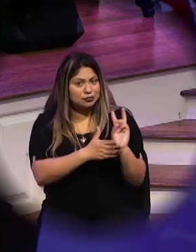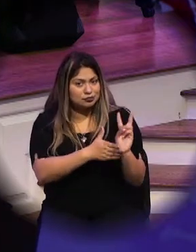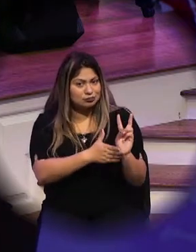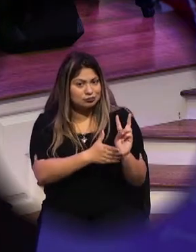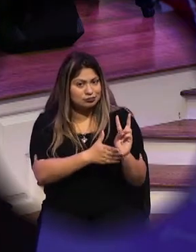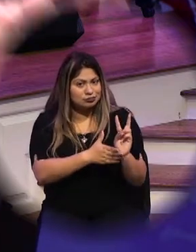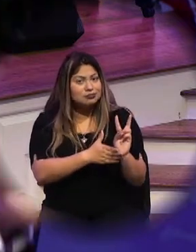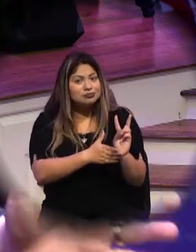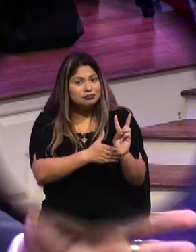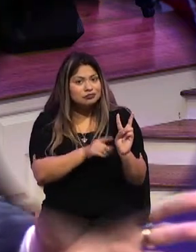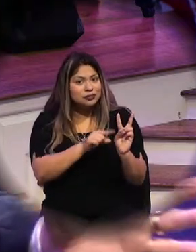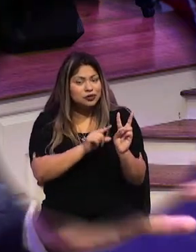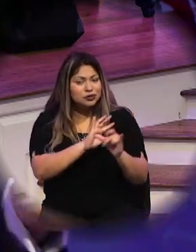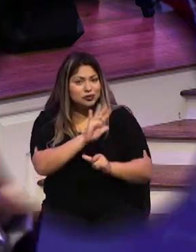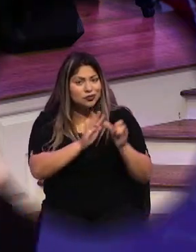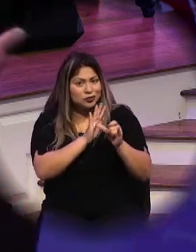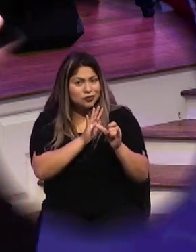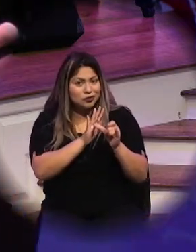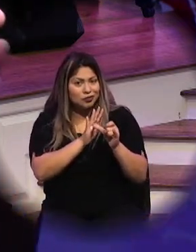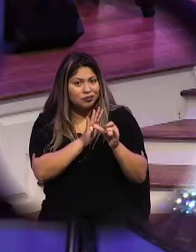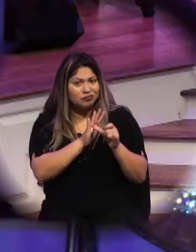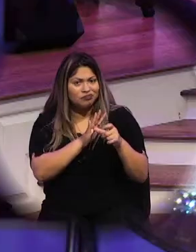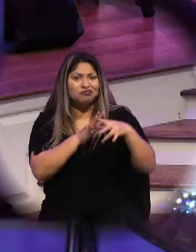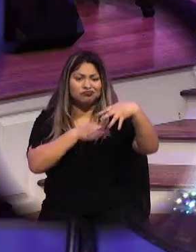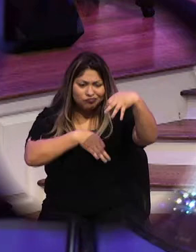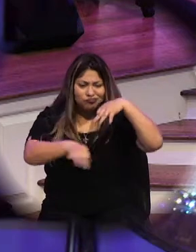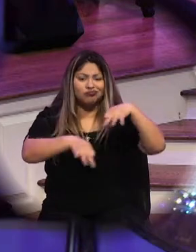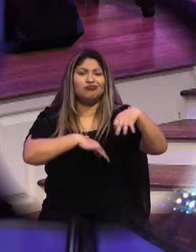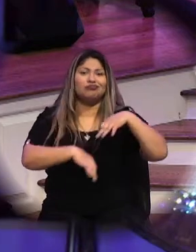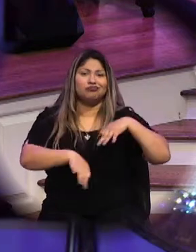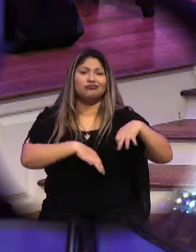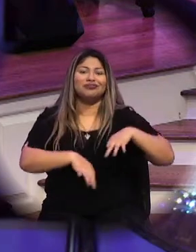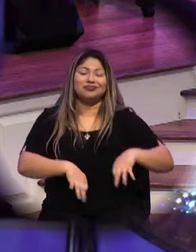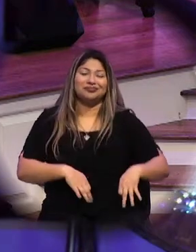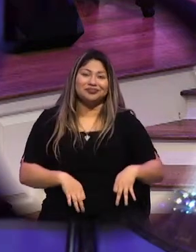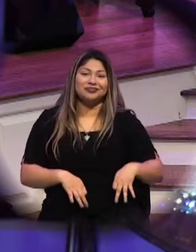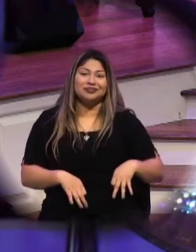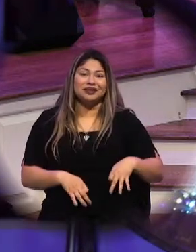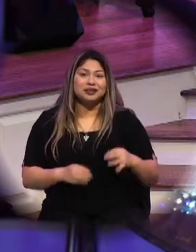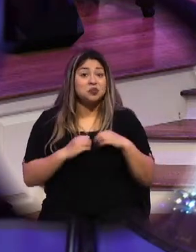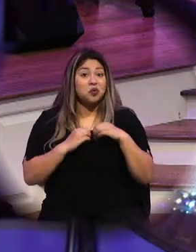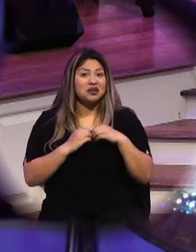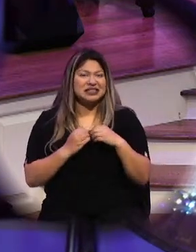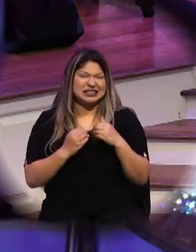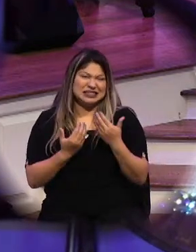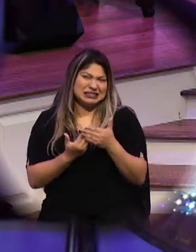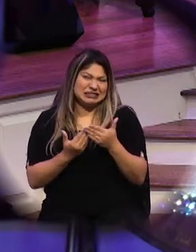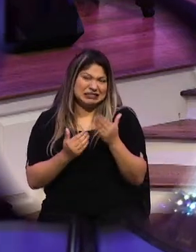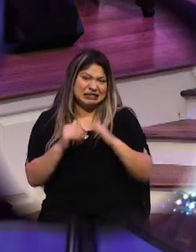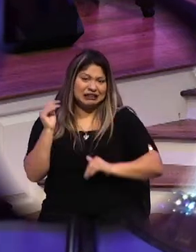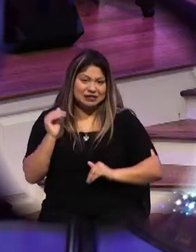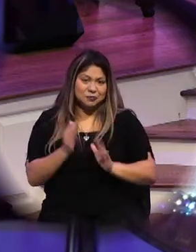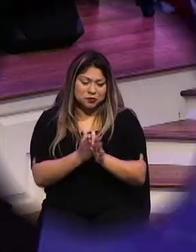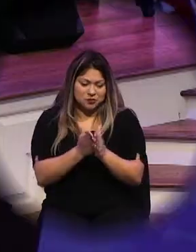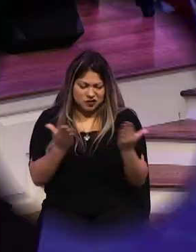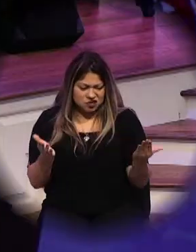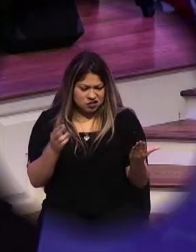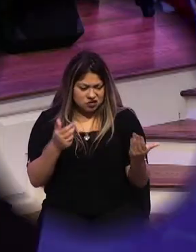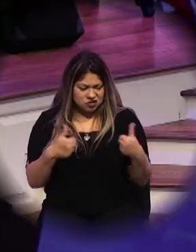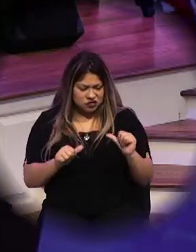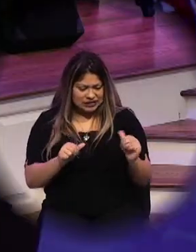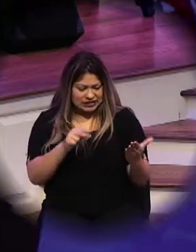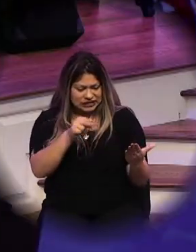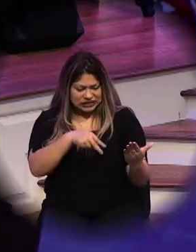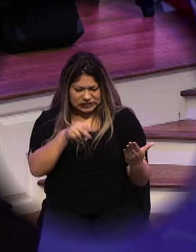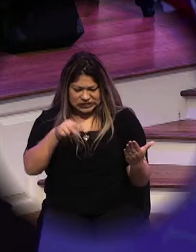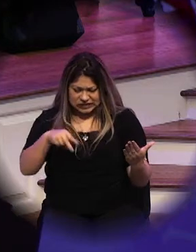it. We can learn all manner of things in this way. I mean, it's just easier, right, when somebody shows us how to do something. And this is true